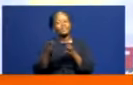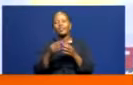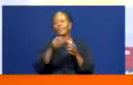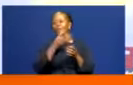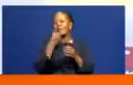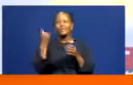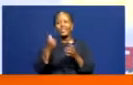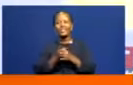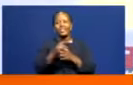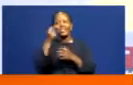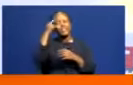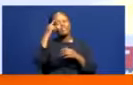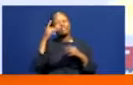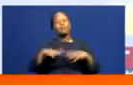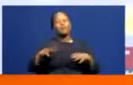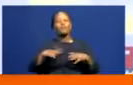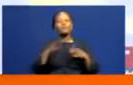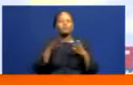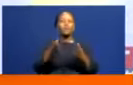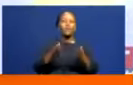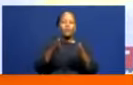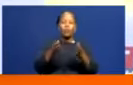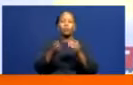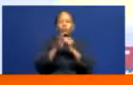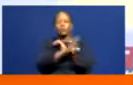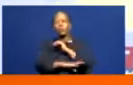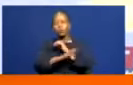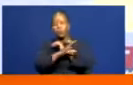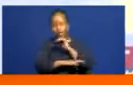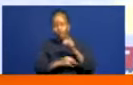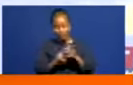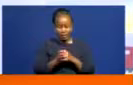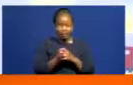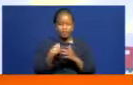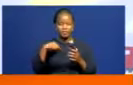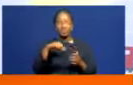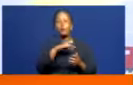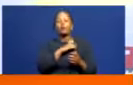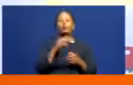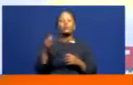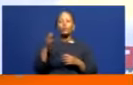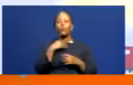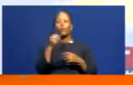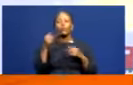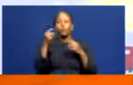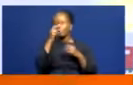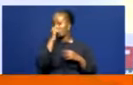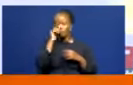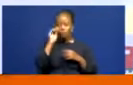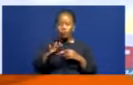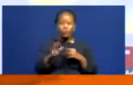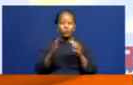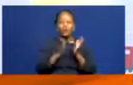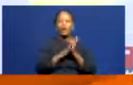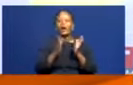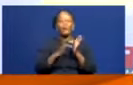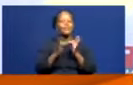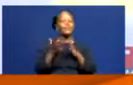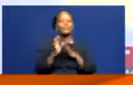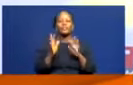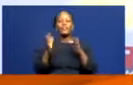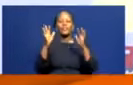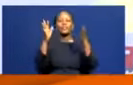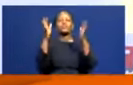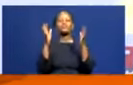For our people here in the country, I want to, and the rest of the continent, wish you a Merry Christmas, a